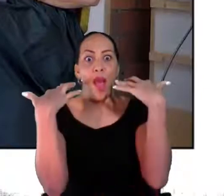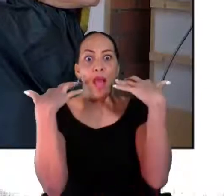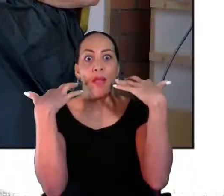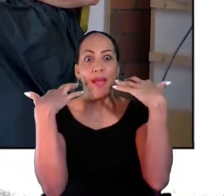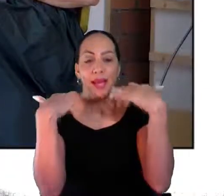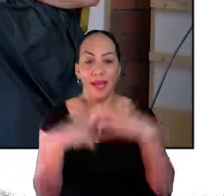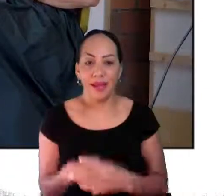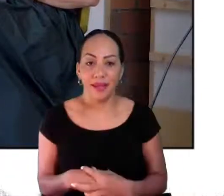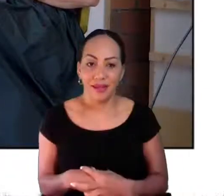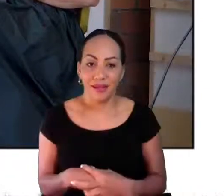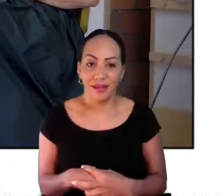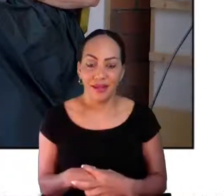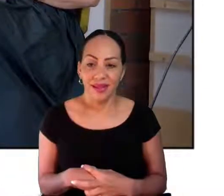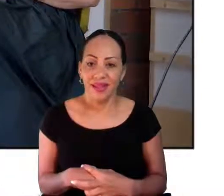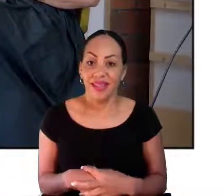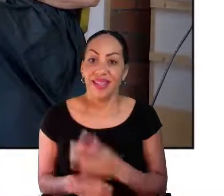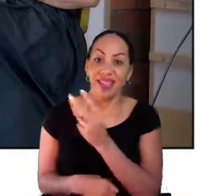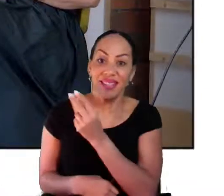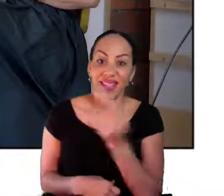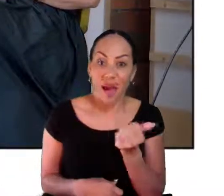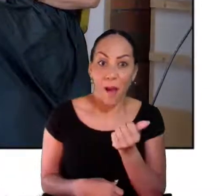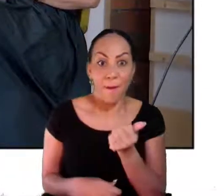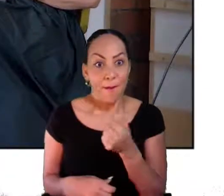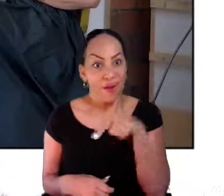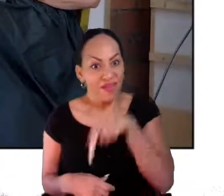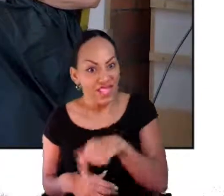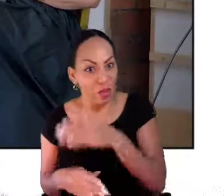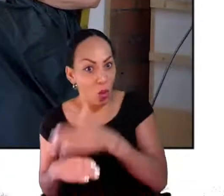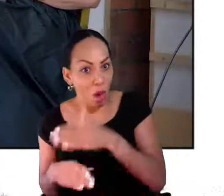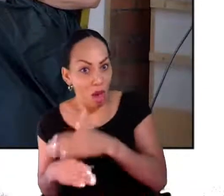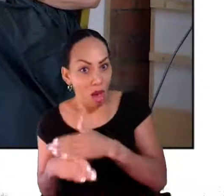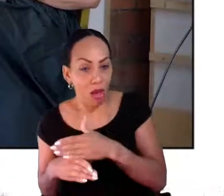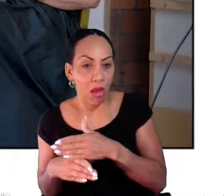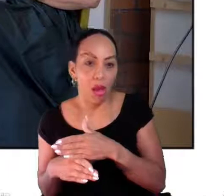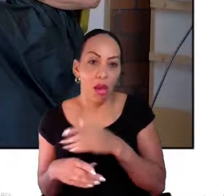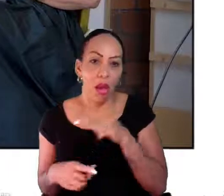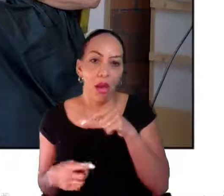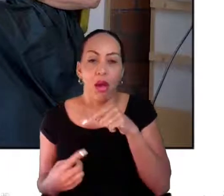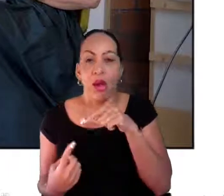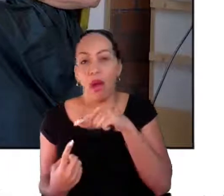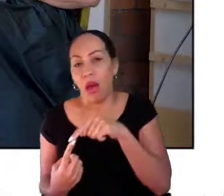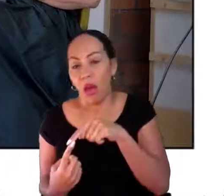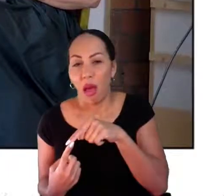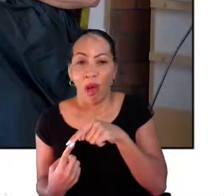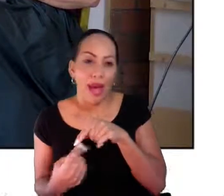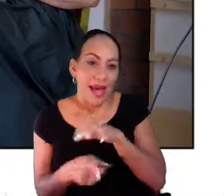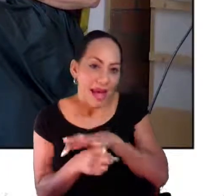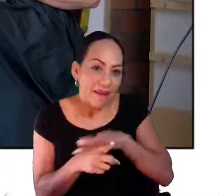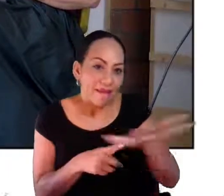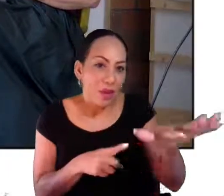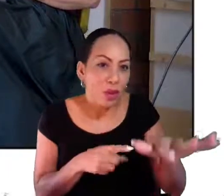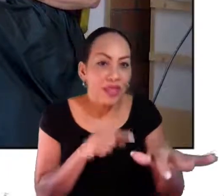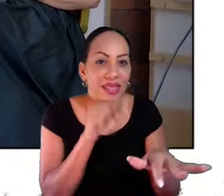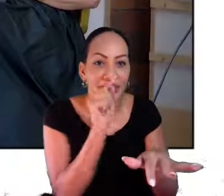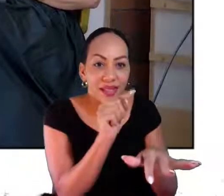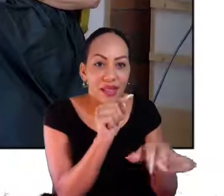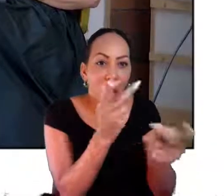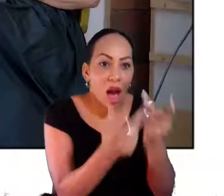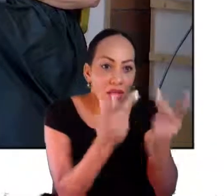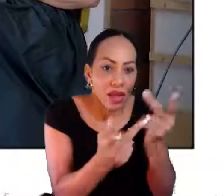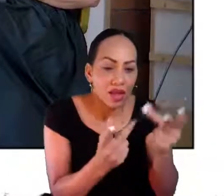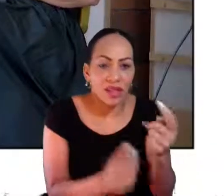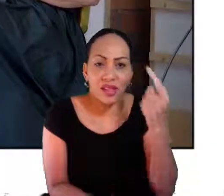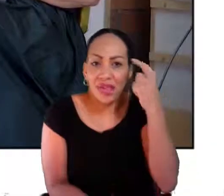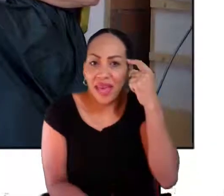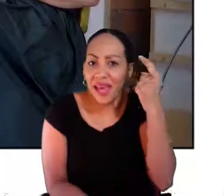some of the work that we've done together, actually, of helping people to stop being overwhelmed by the hugeness of it and think about it in terms of what they